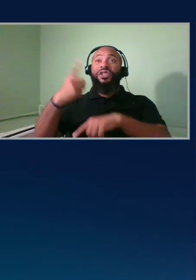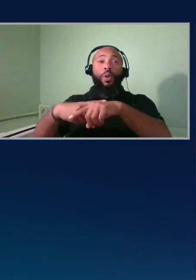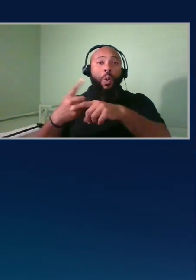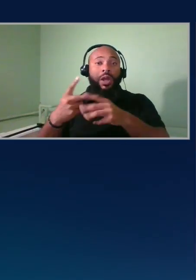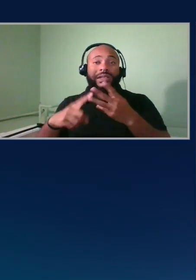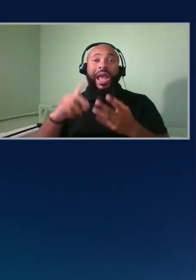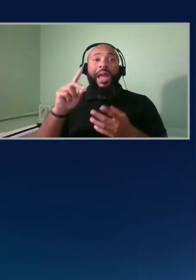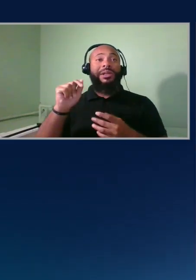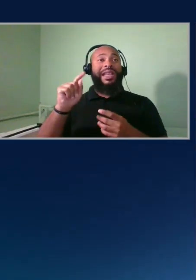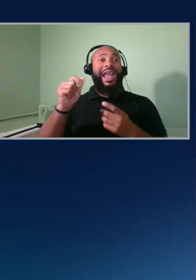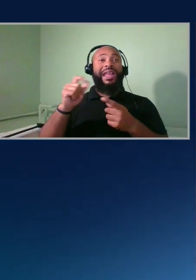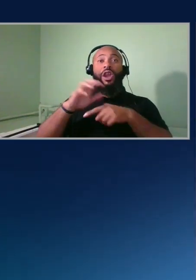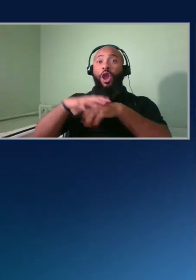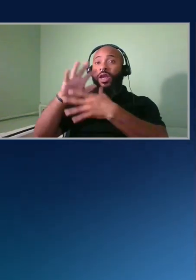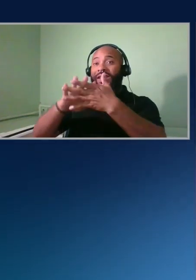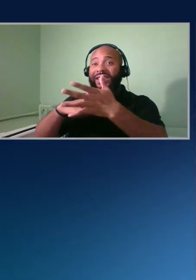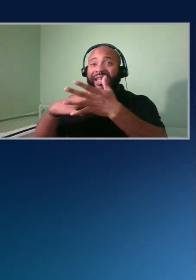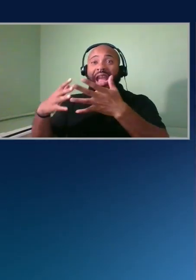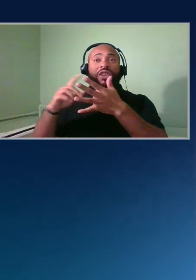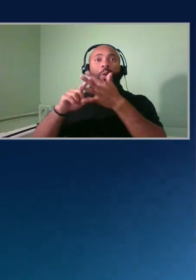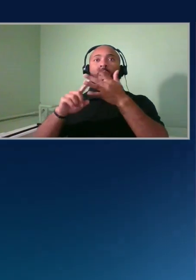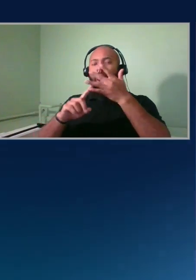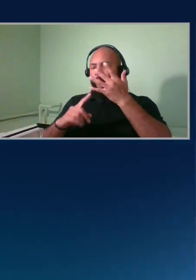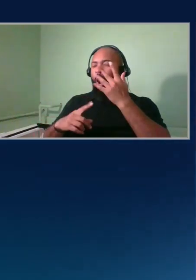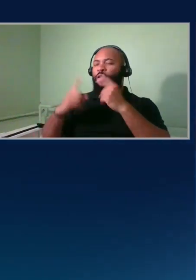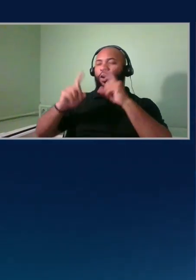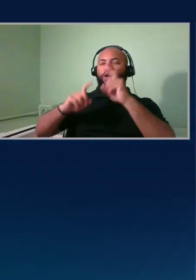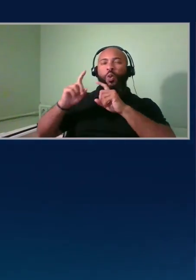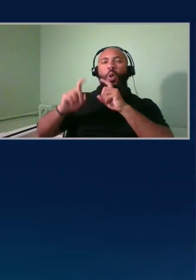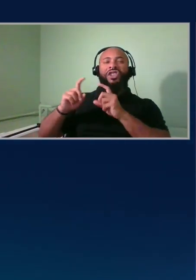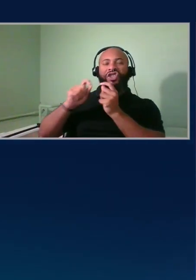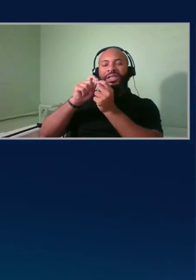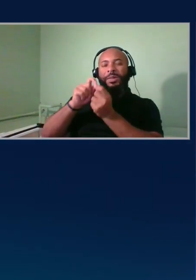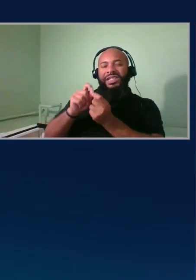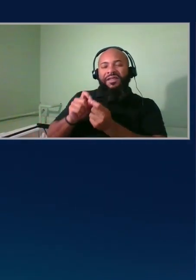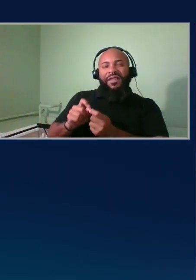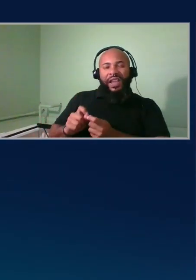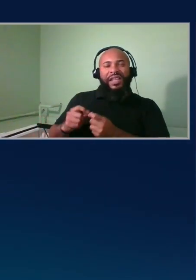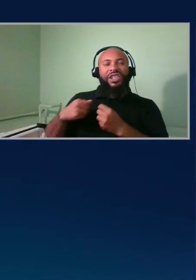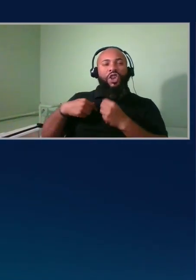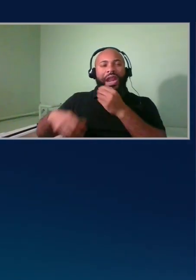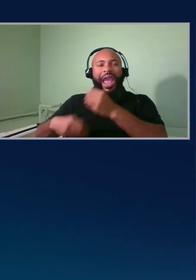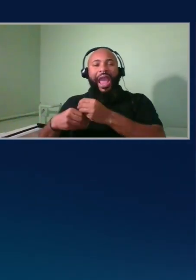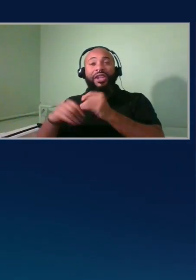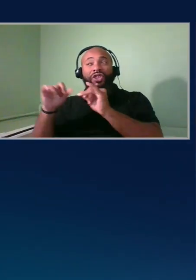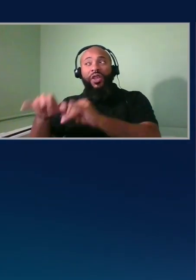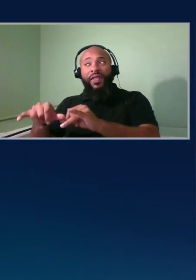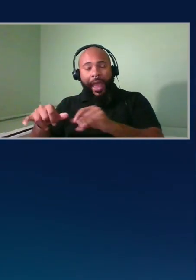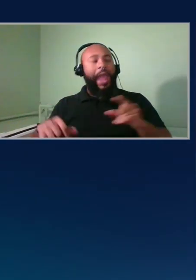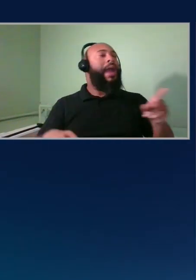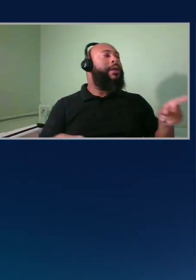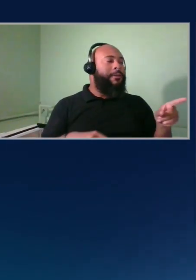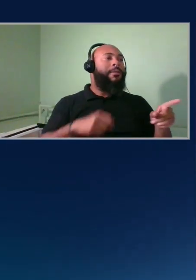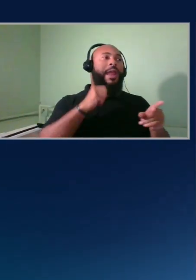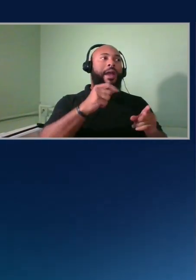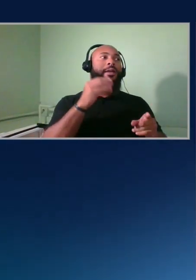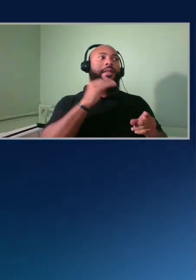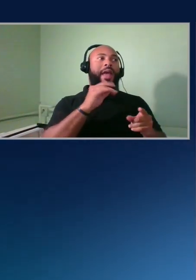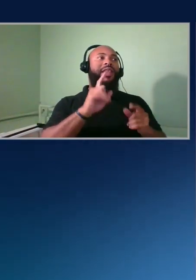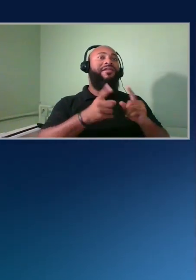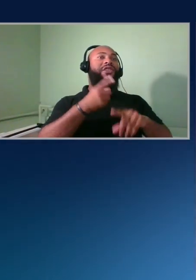on a schedule? Yes. There's all kinds of specificities that you could add to that. Not going to lie, that prompt is probably something I would have